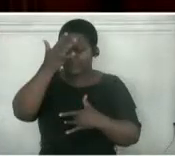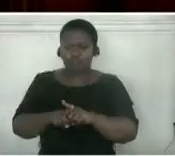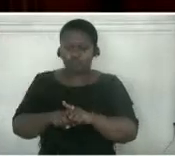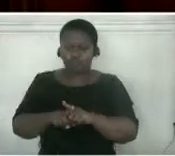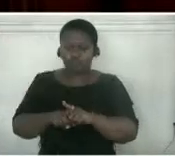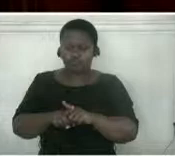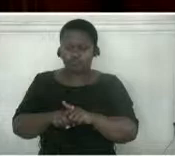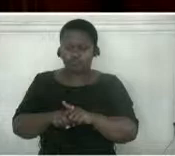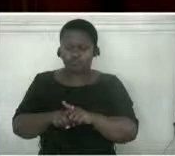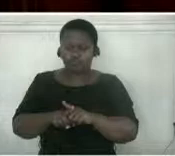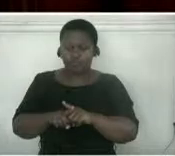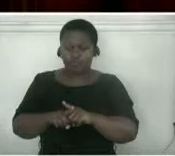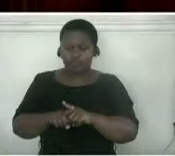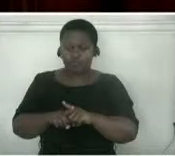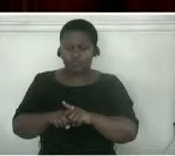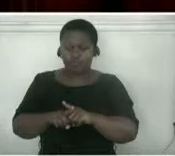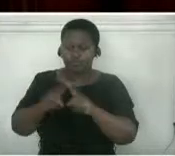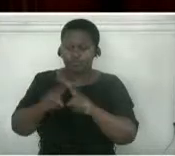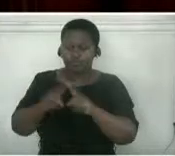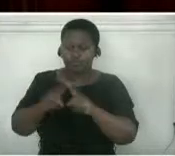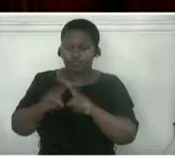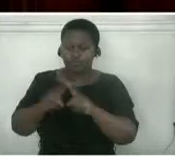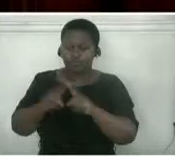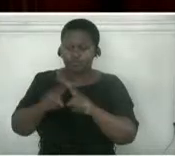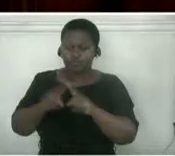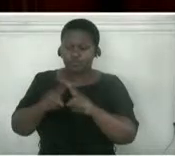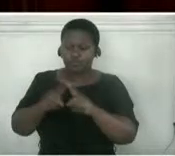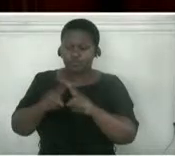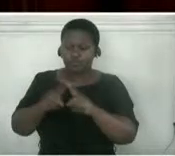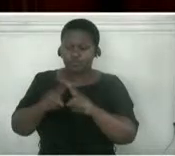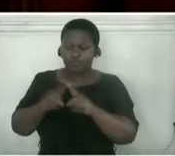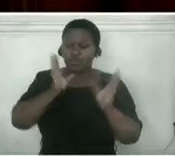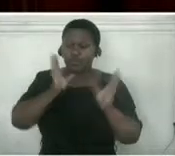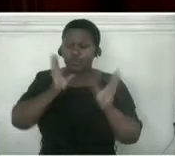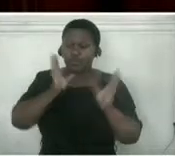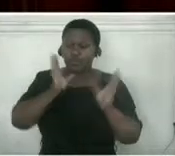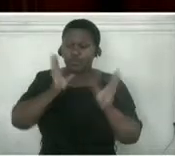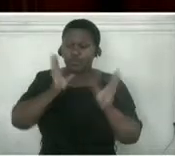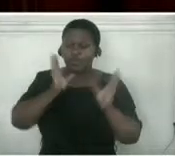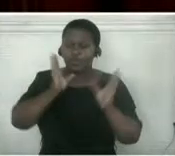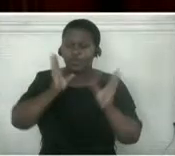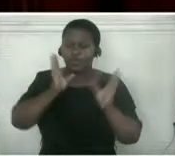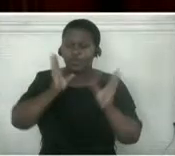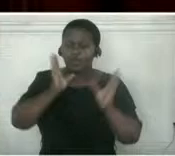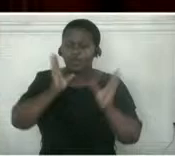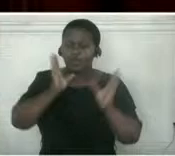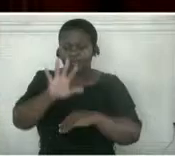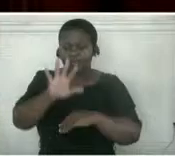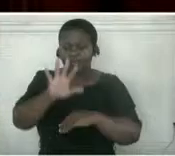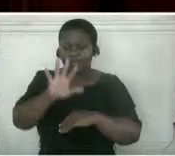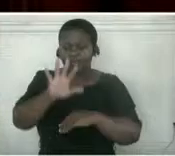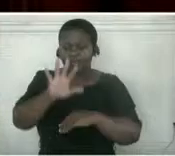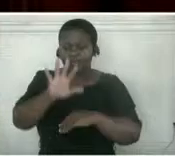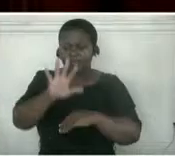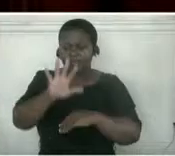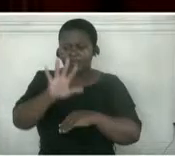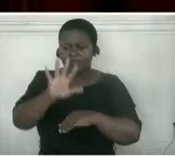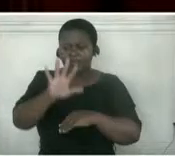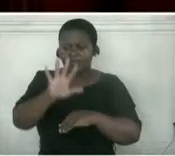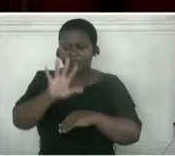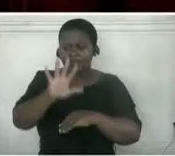and disinformation campaign about COVID-19, 5G technology,